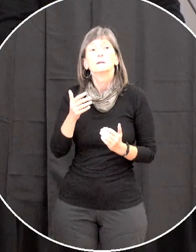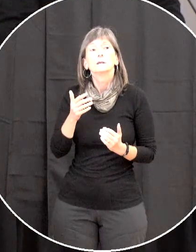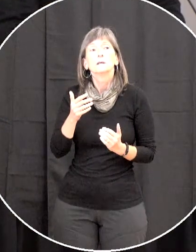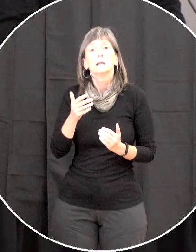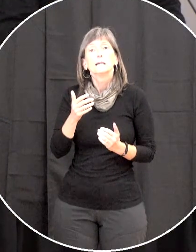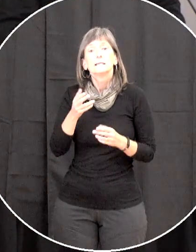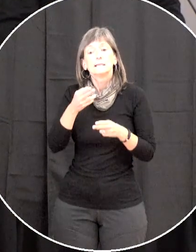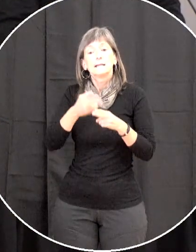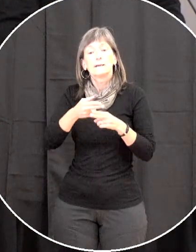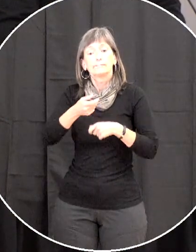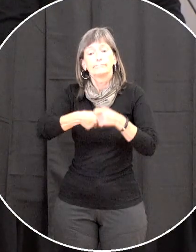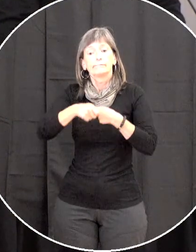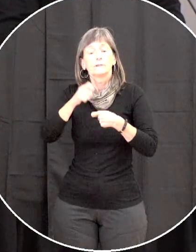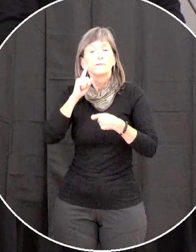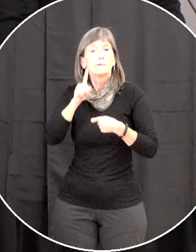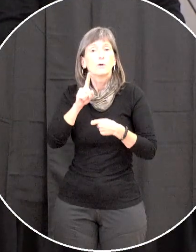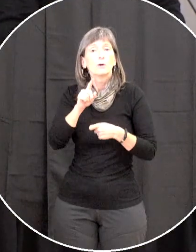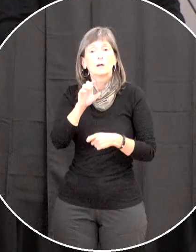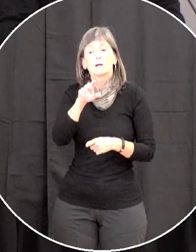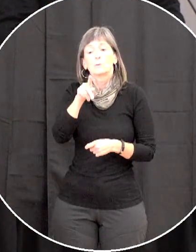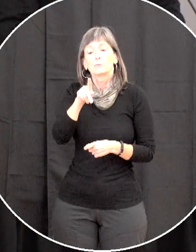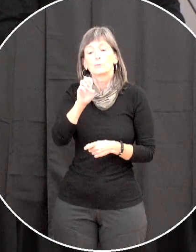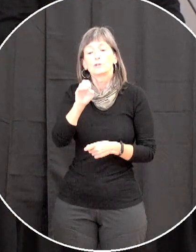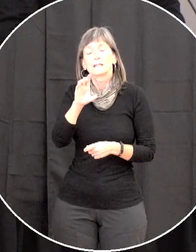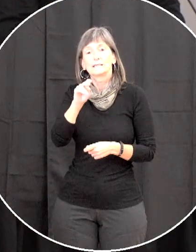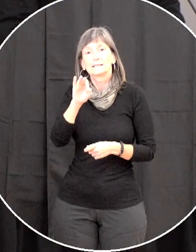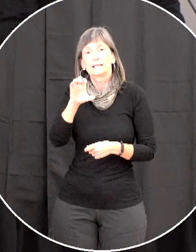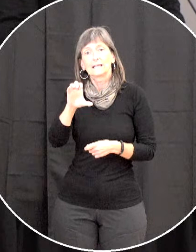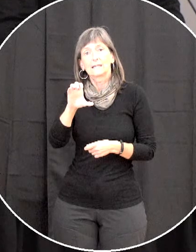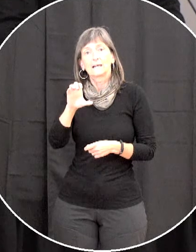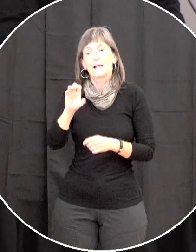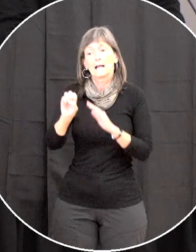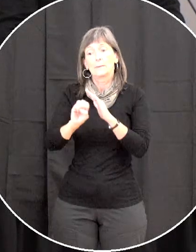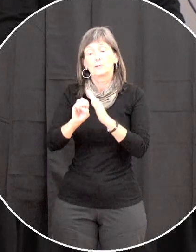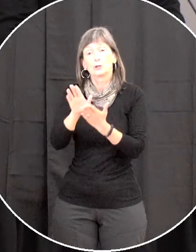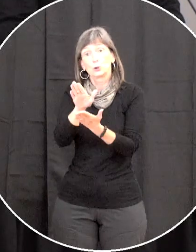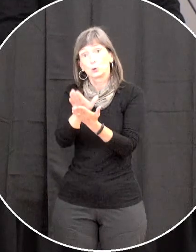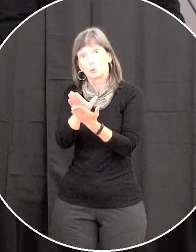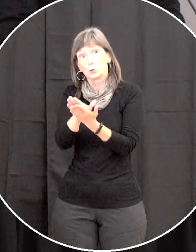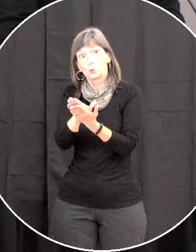the renaming of Purcellvik Elementary School to Purcellvik